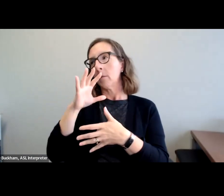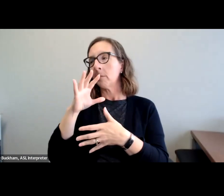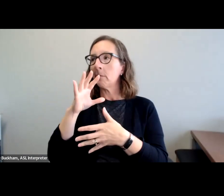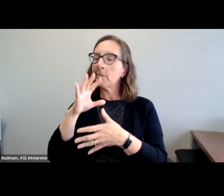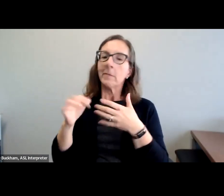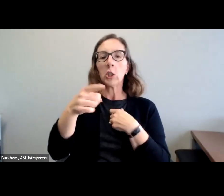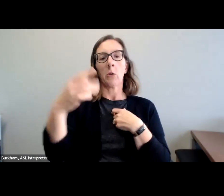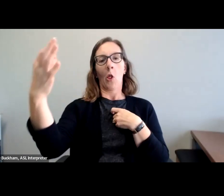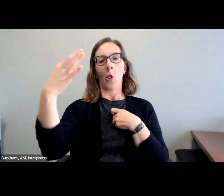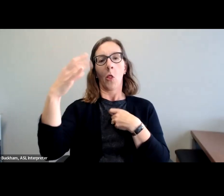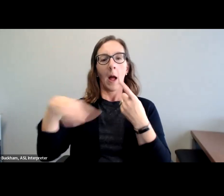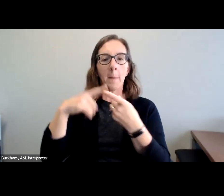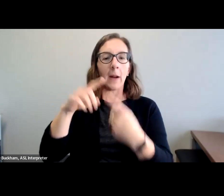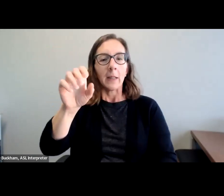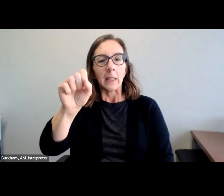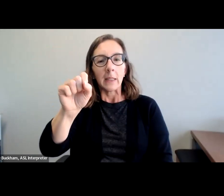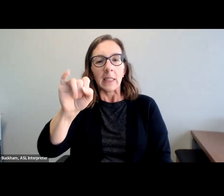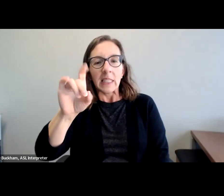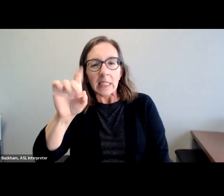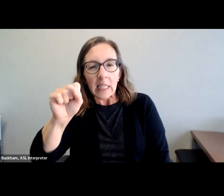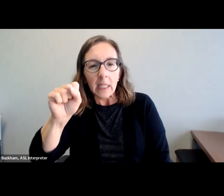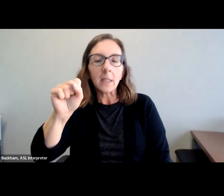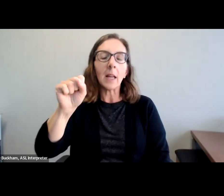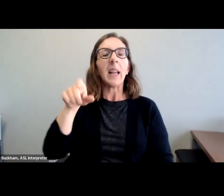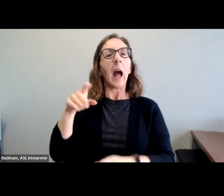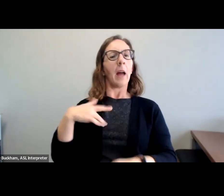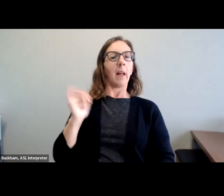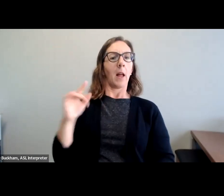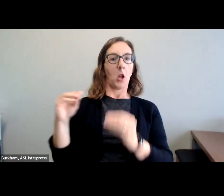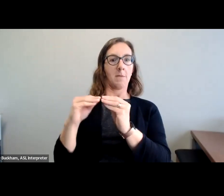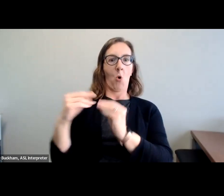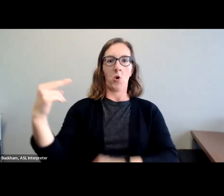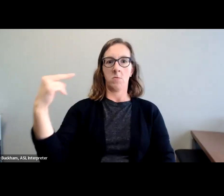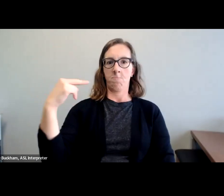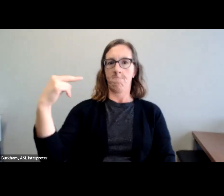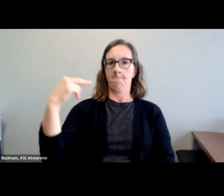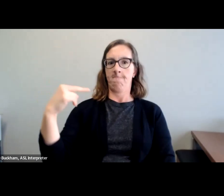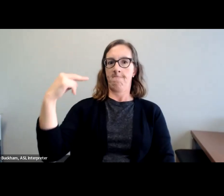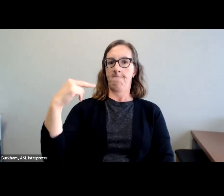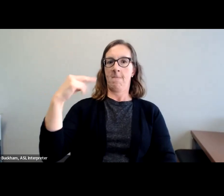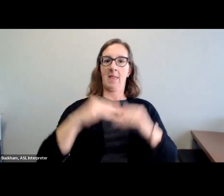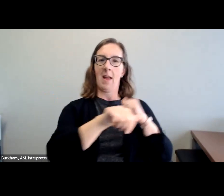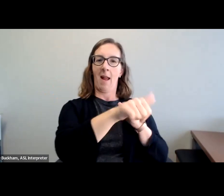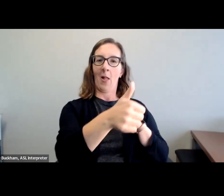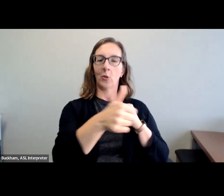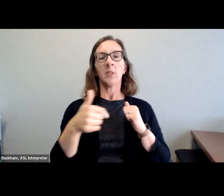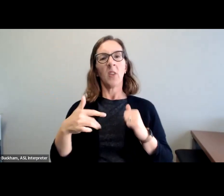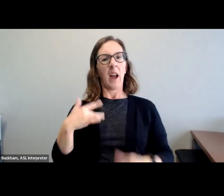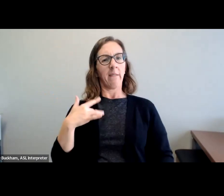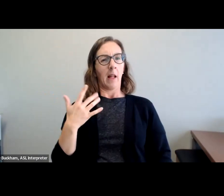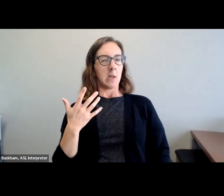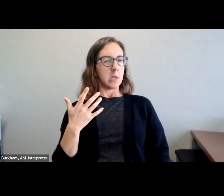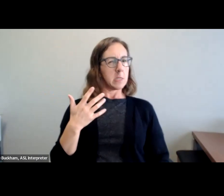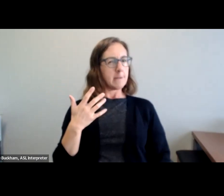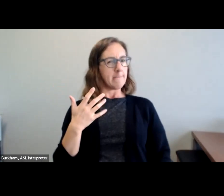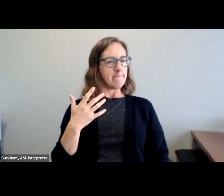and all that stuff. So she watched me more closely, and that was nerve-wracking. Yeah, I would agree with